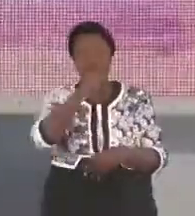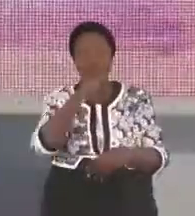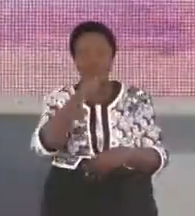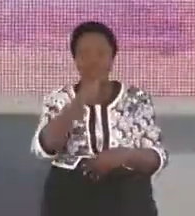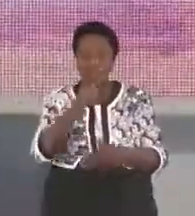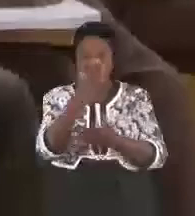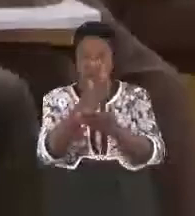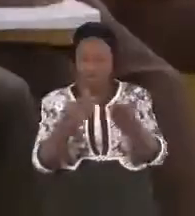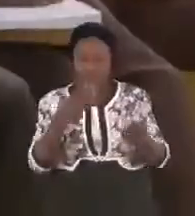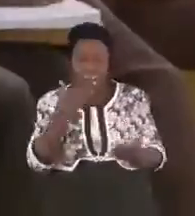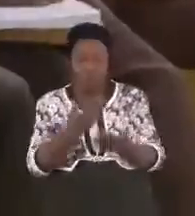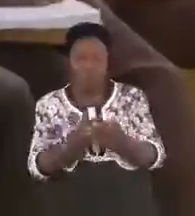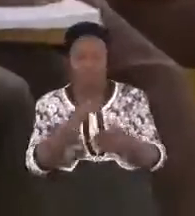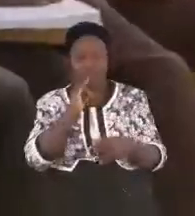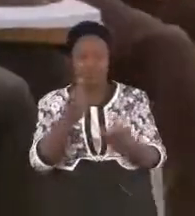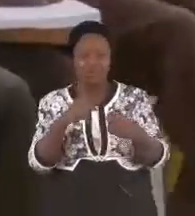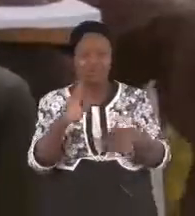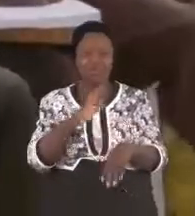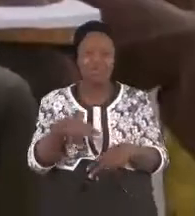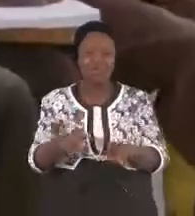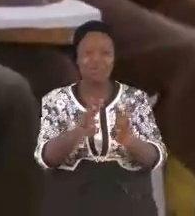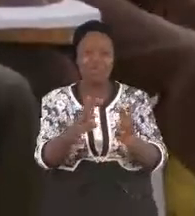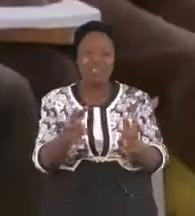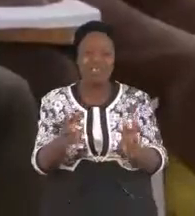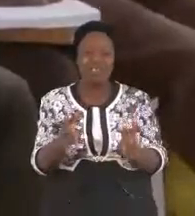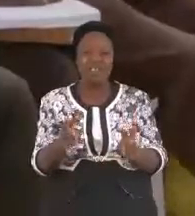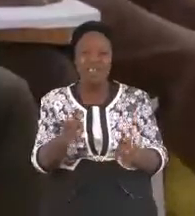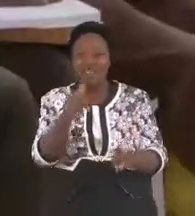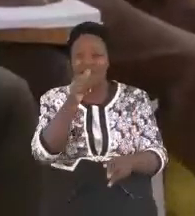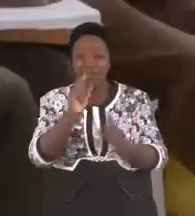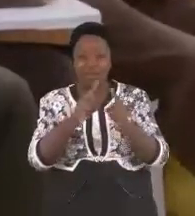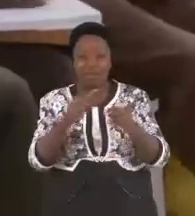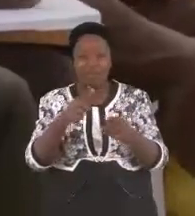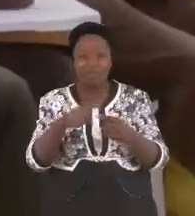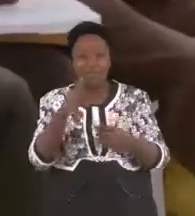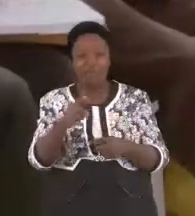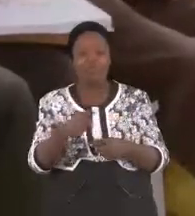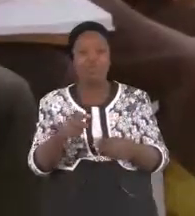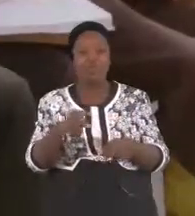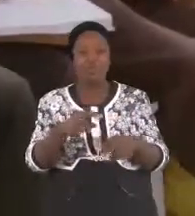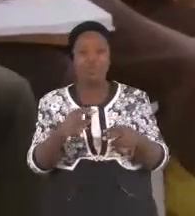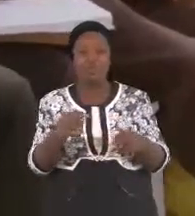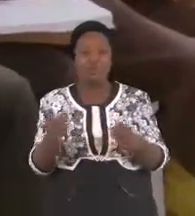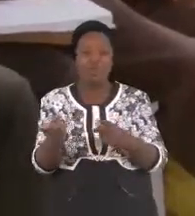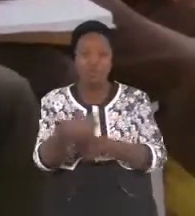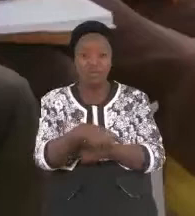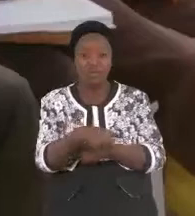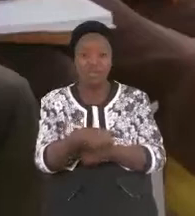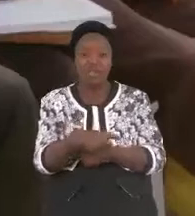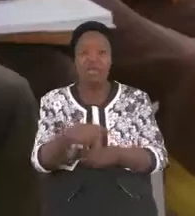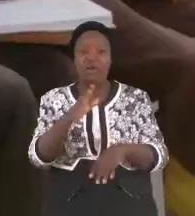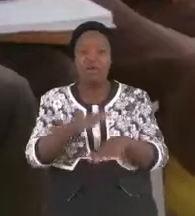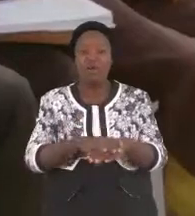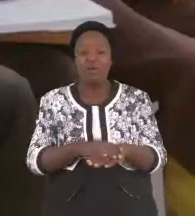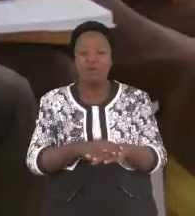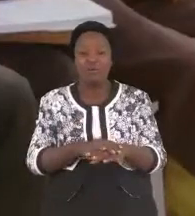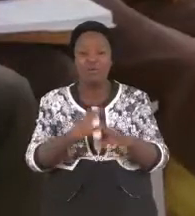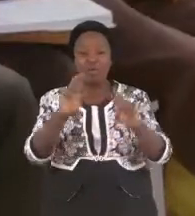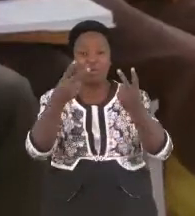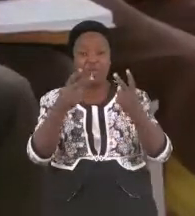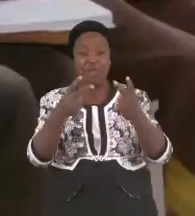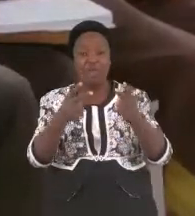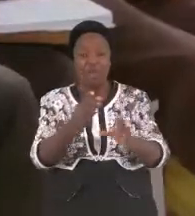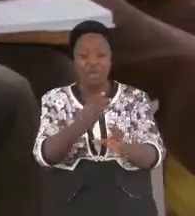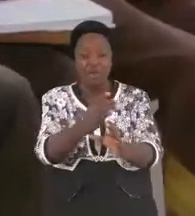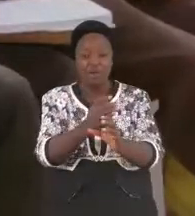is coming your way. I'm talking to you today on receiving our liberator's